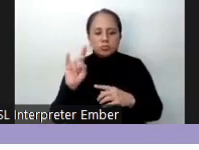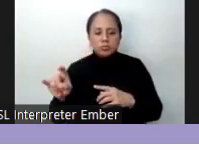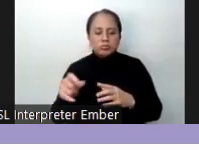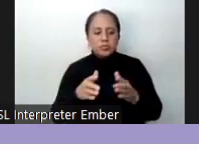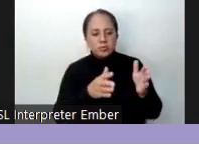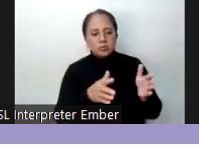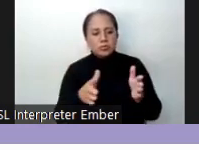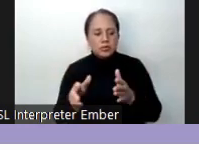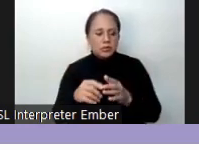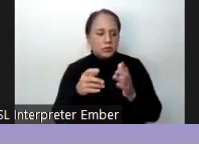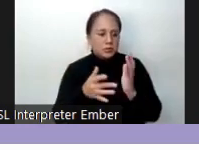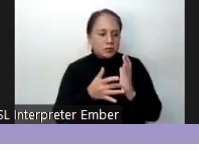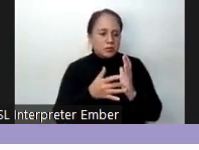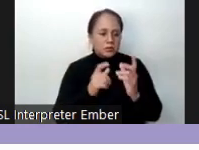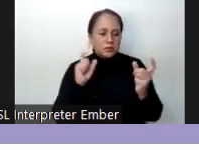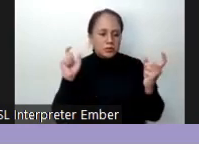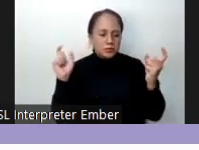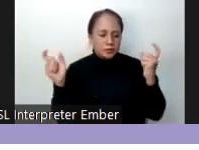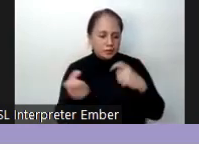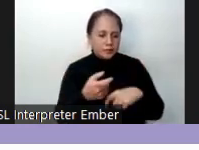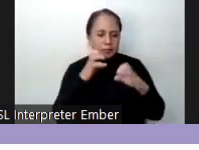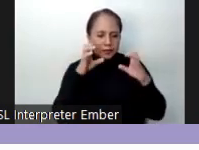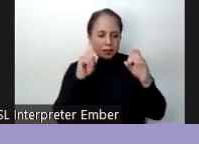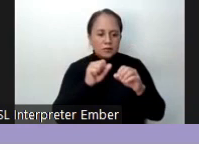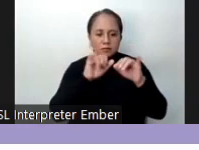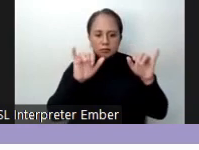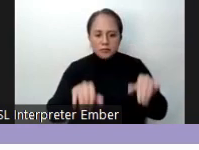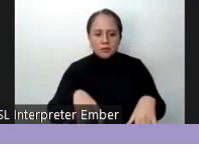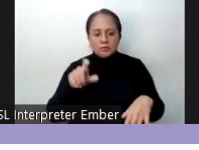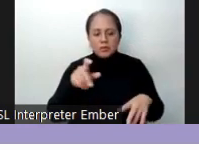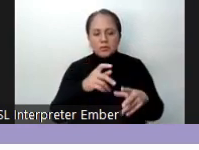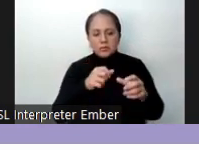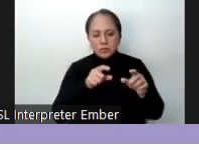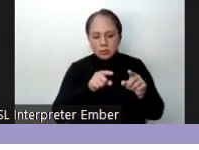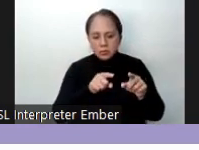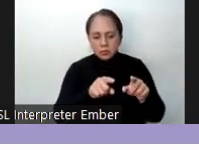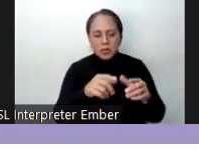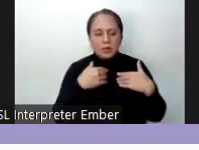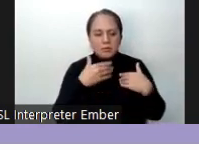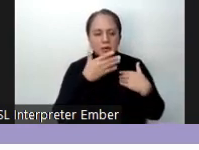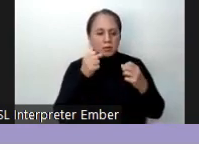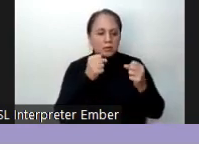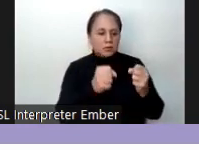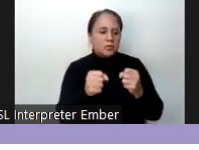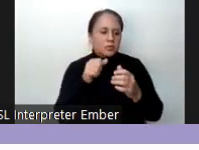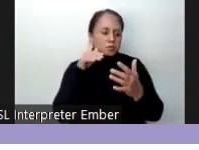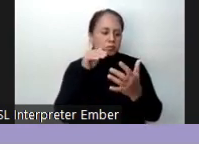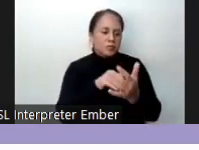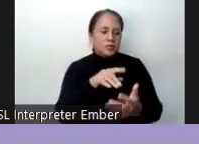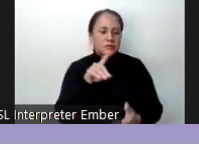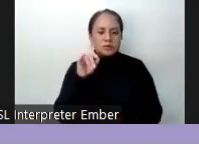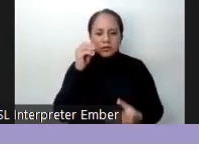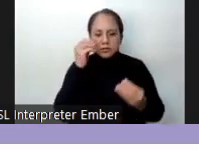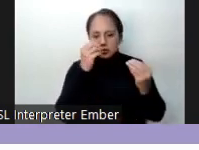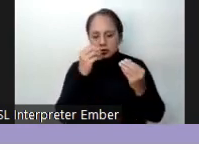and technologies rapidly change, education systems should keep up and come up with better strategies to protect